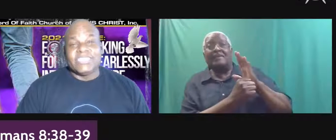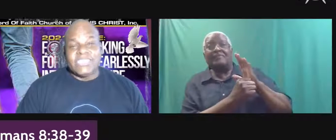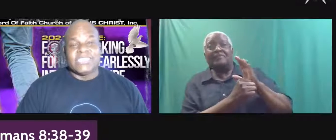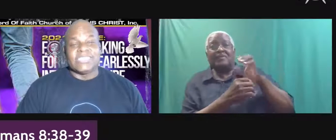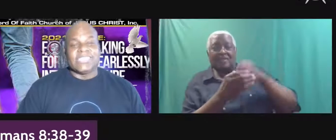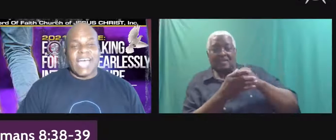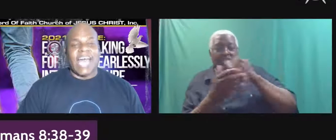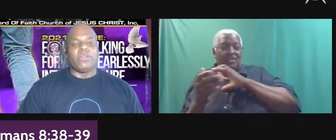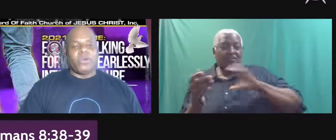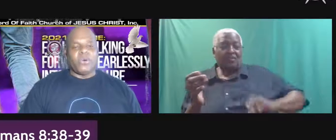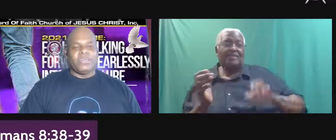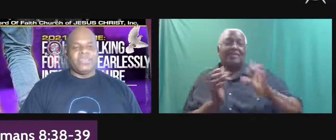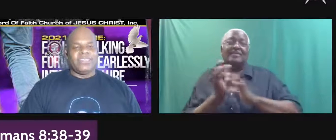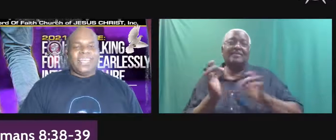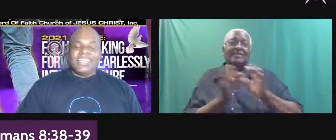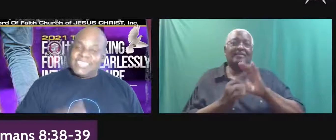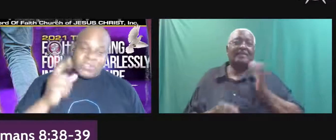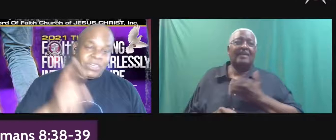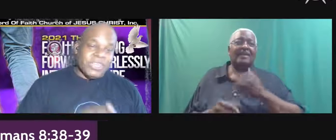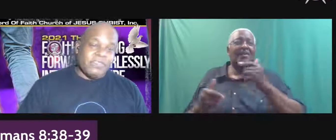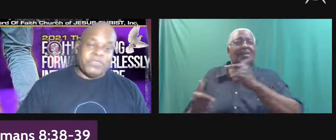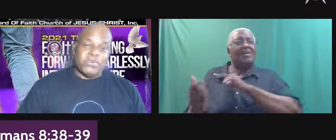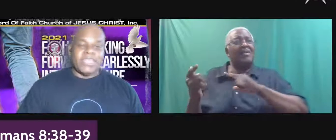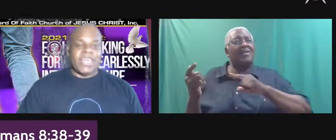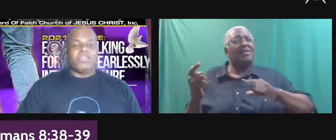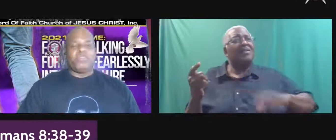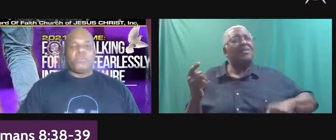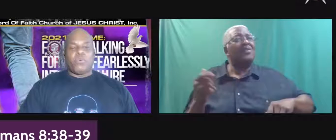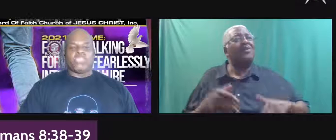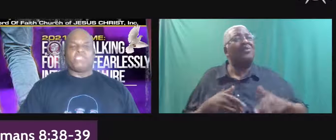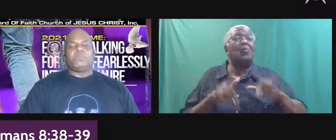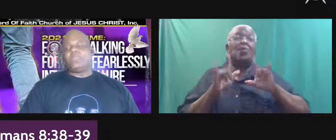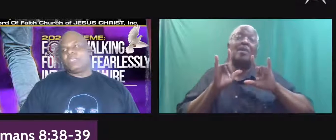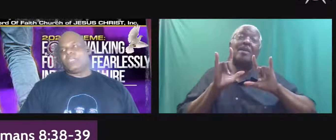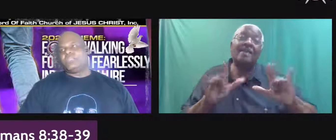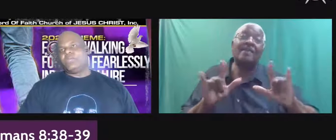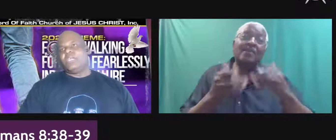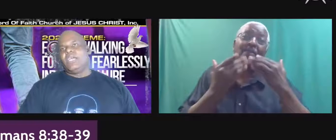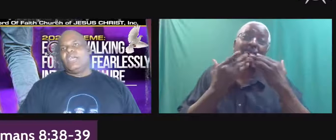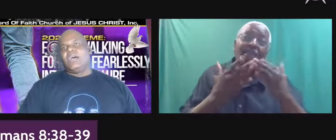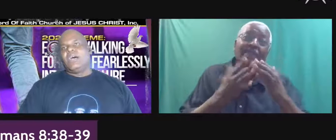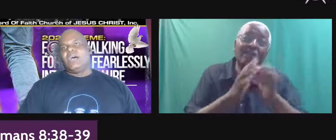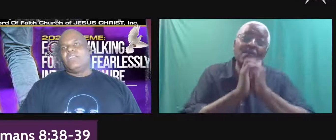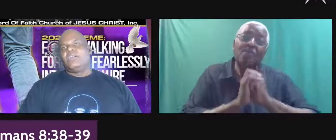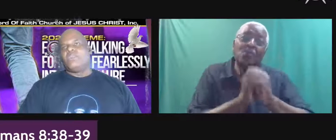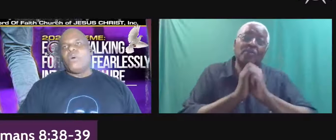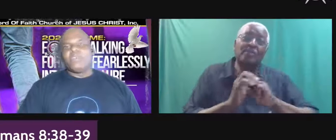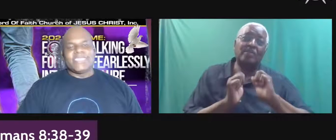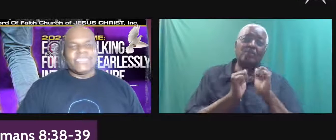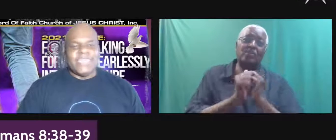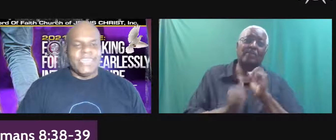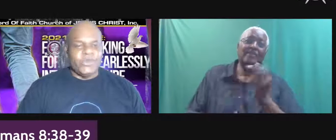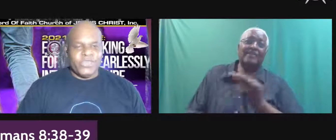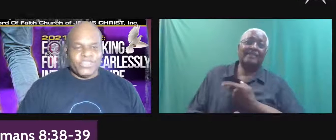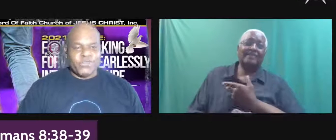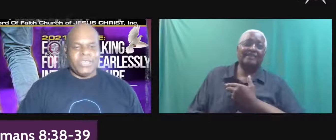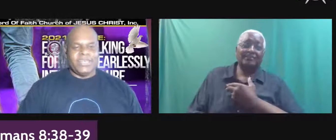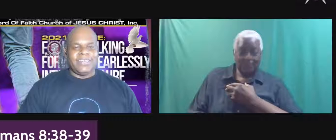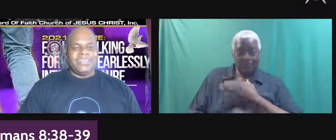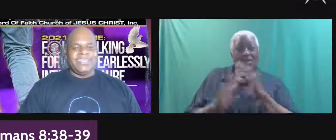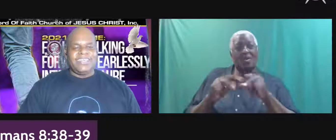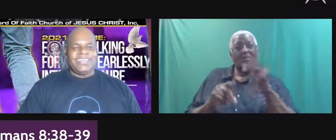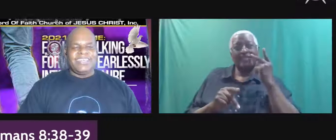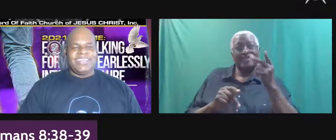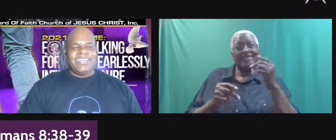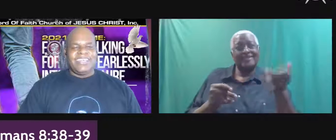in Christ Jesus, our Lord. Listen, we love you. We thank you for worshiping with us. We look forward to seeing you this